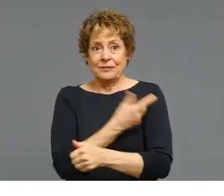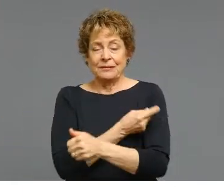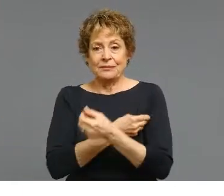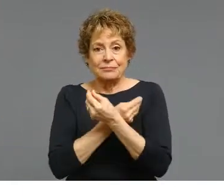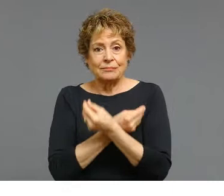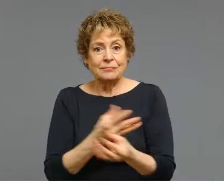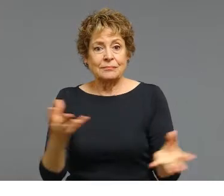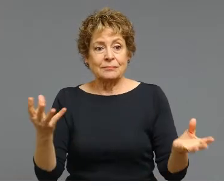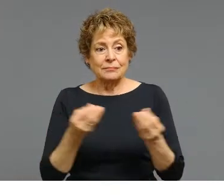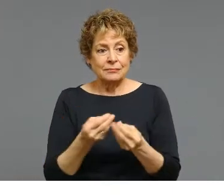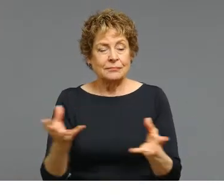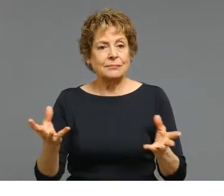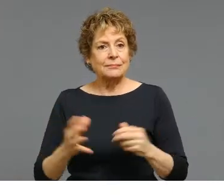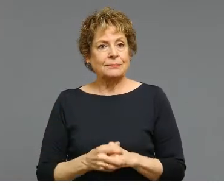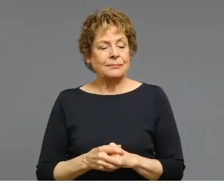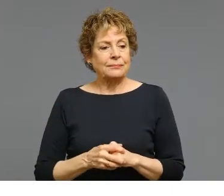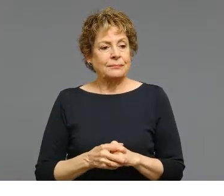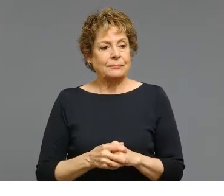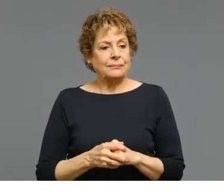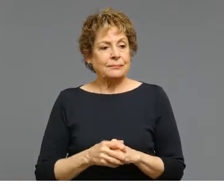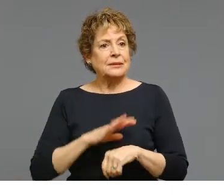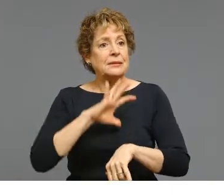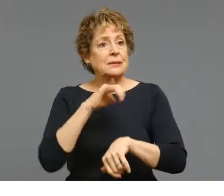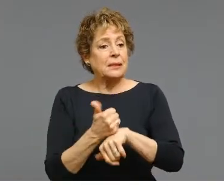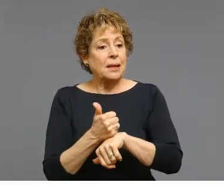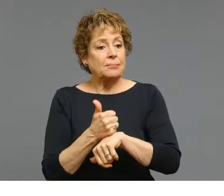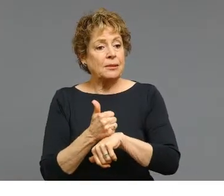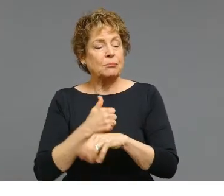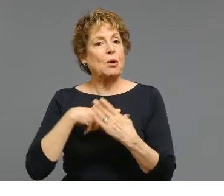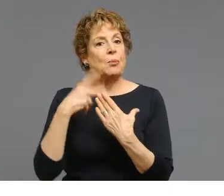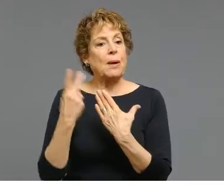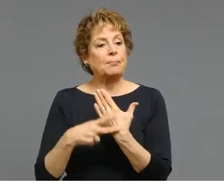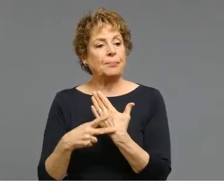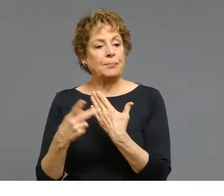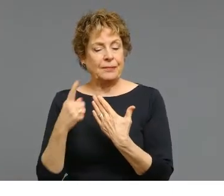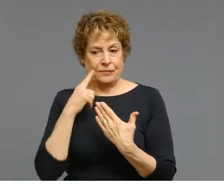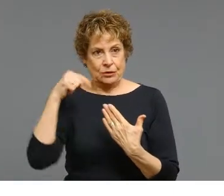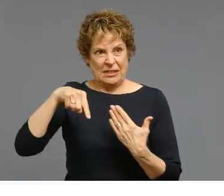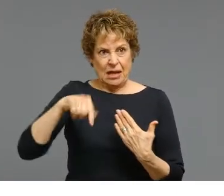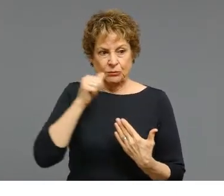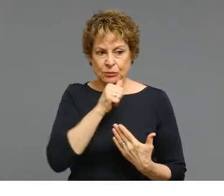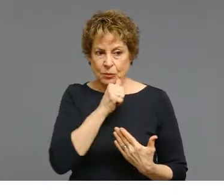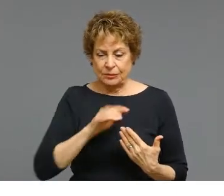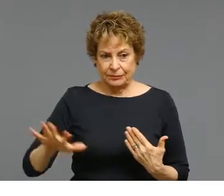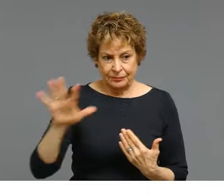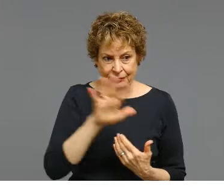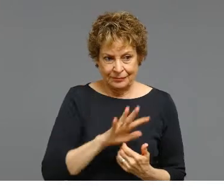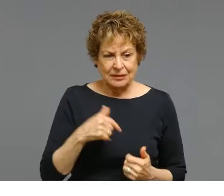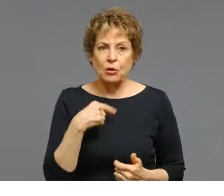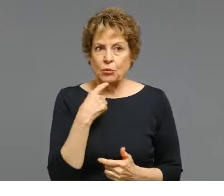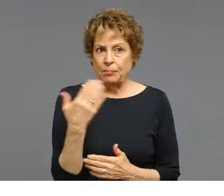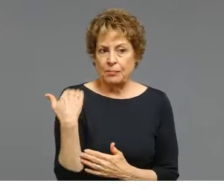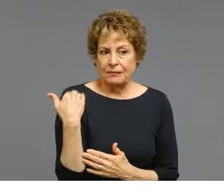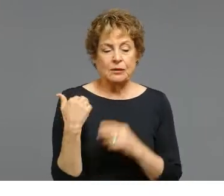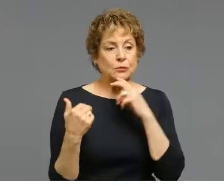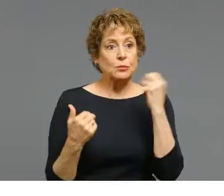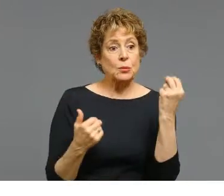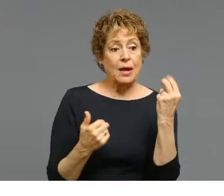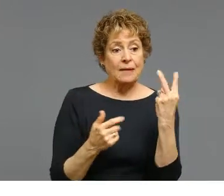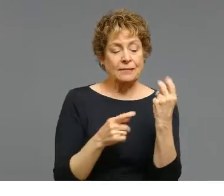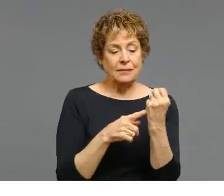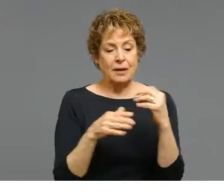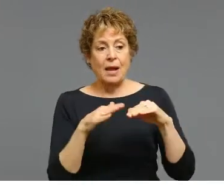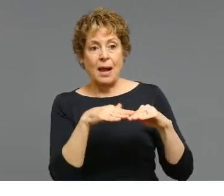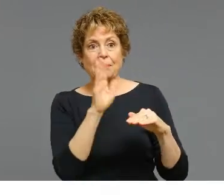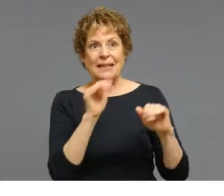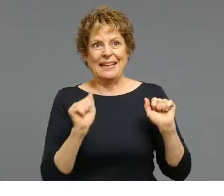the implementation of our vaccine program here in Arizona. Like I said, ages 12 and above are now eligible for